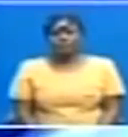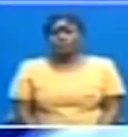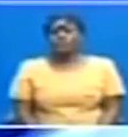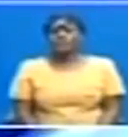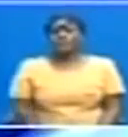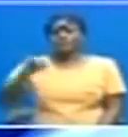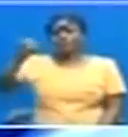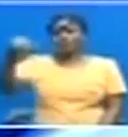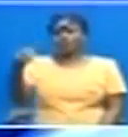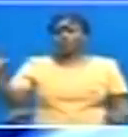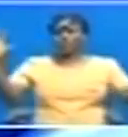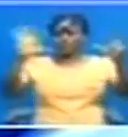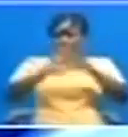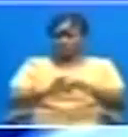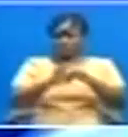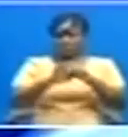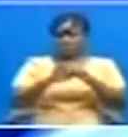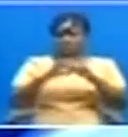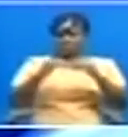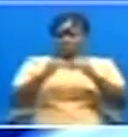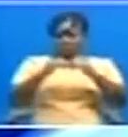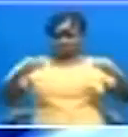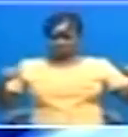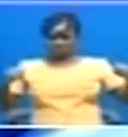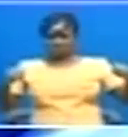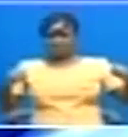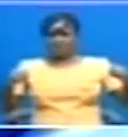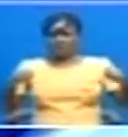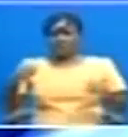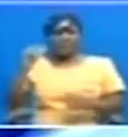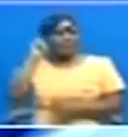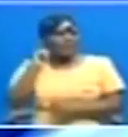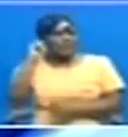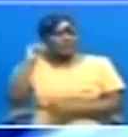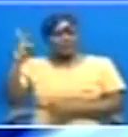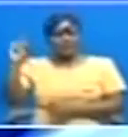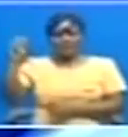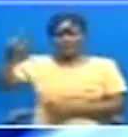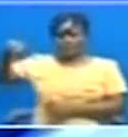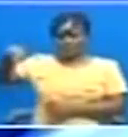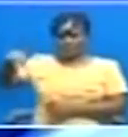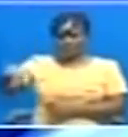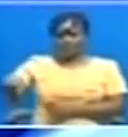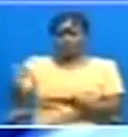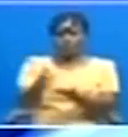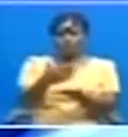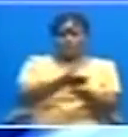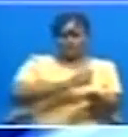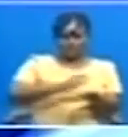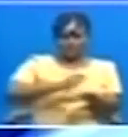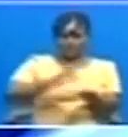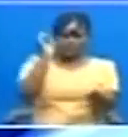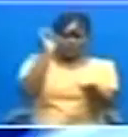The Jubilee Coalition has distanced itself from the move by Nandi Hills Member of Parliament Alfred Keter to collect signatures